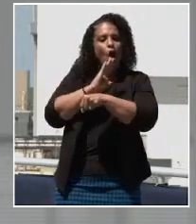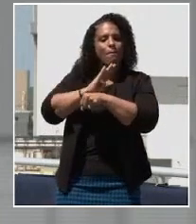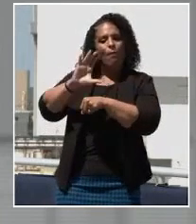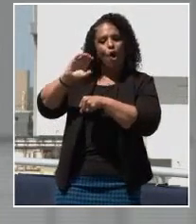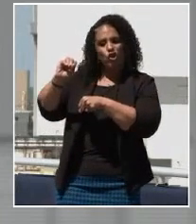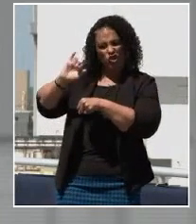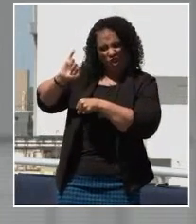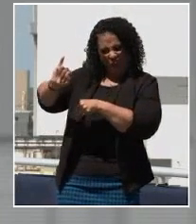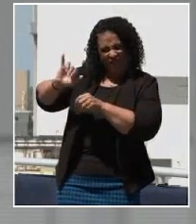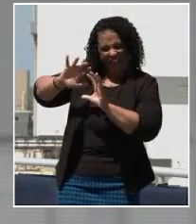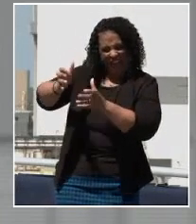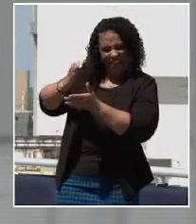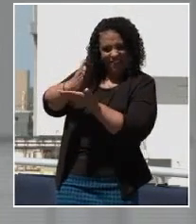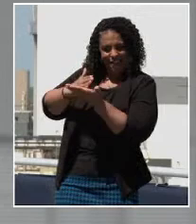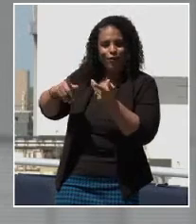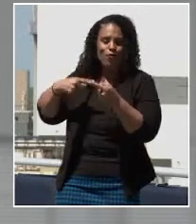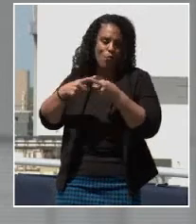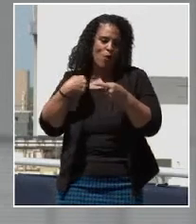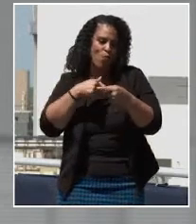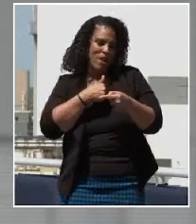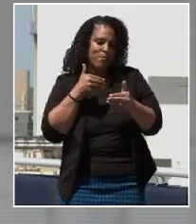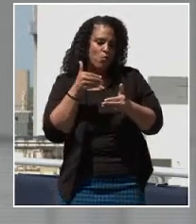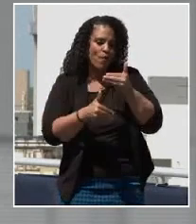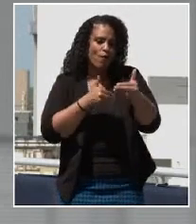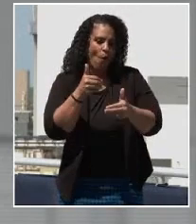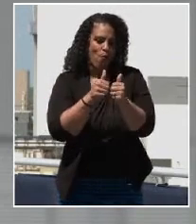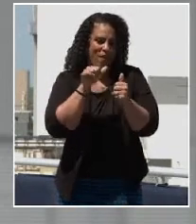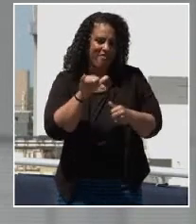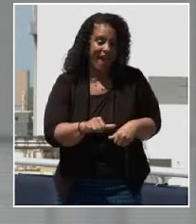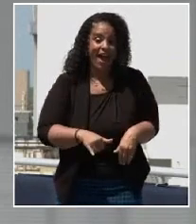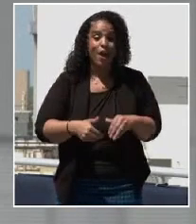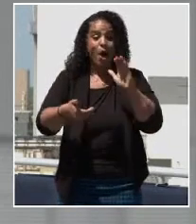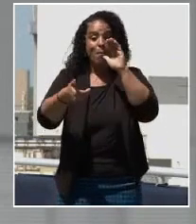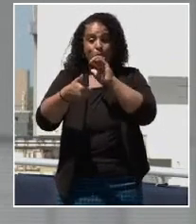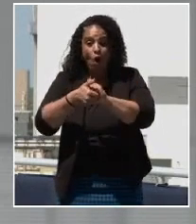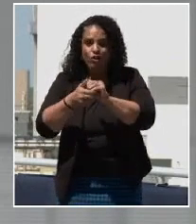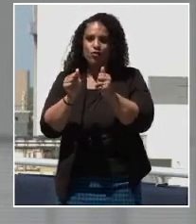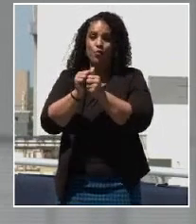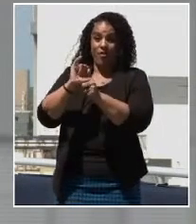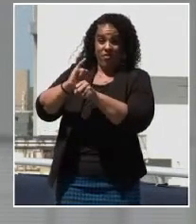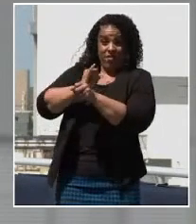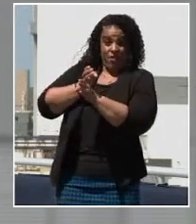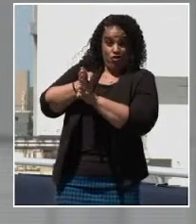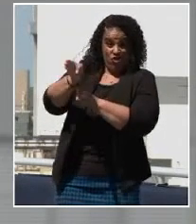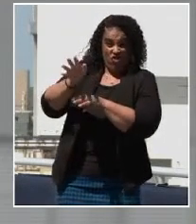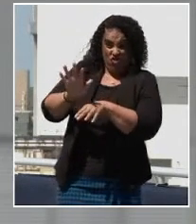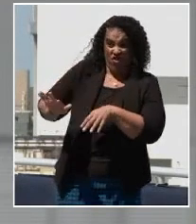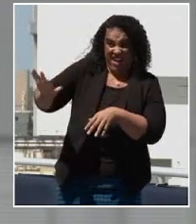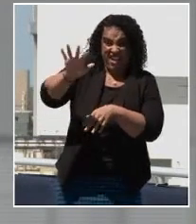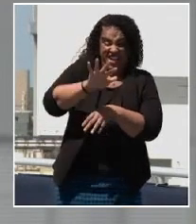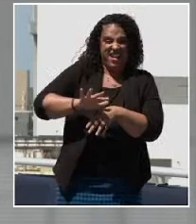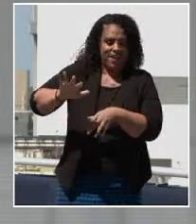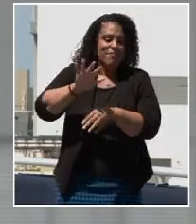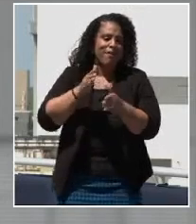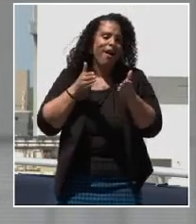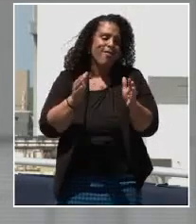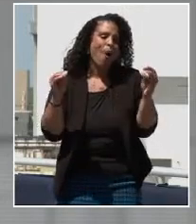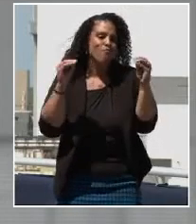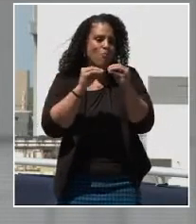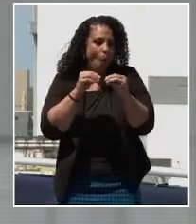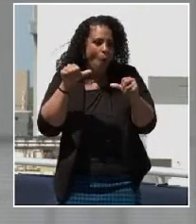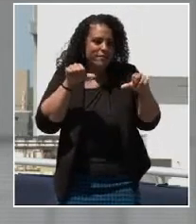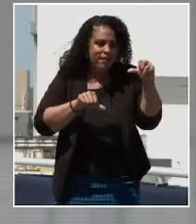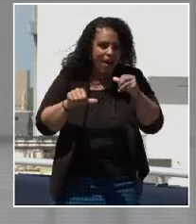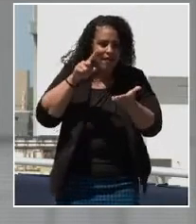sector as we move forward our partnership with industry has already allowed more